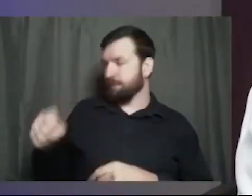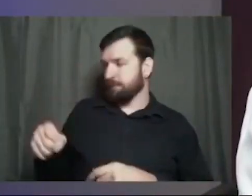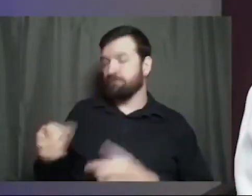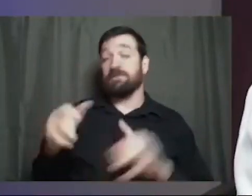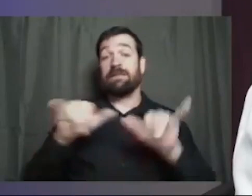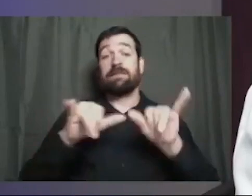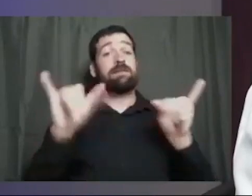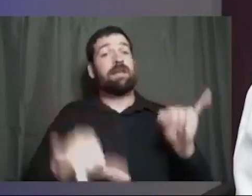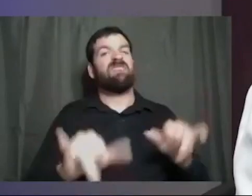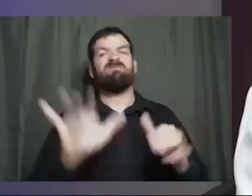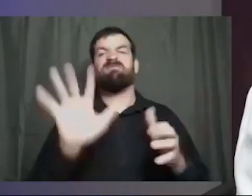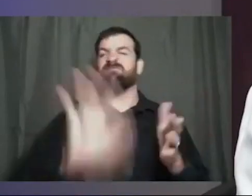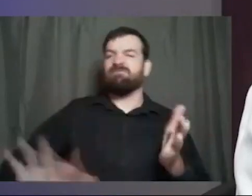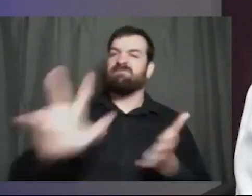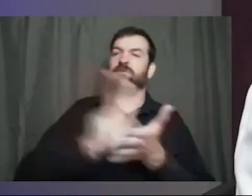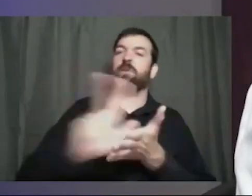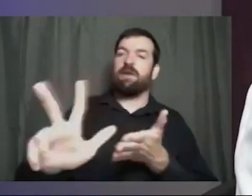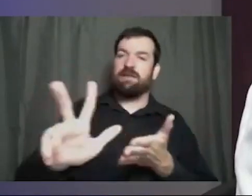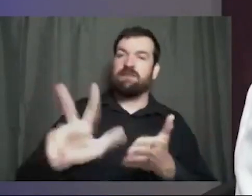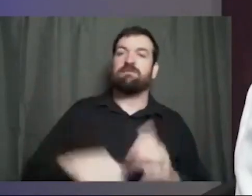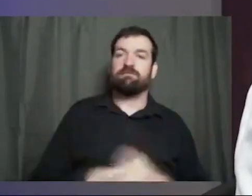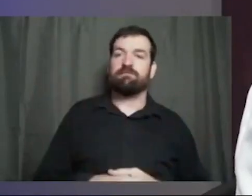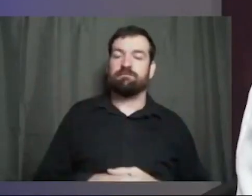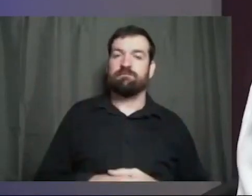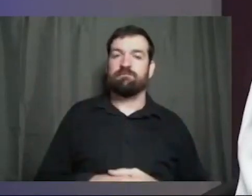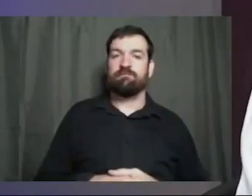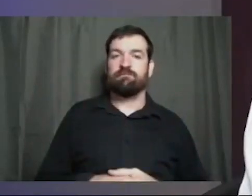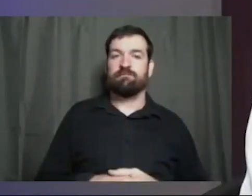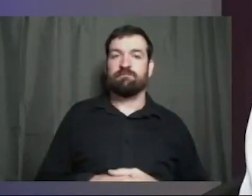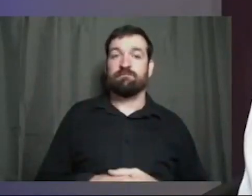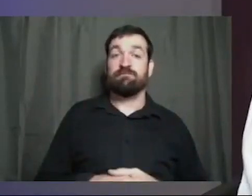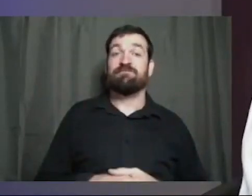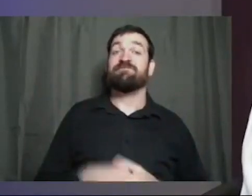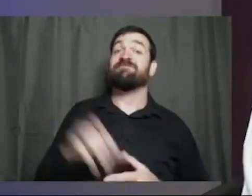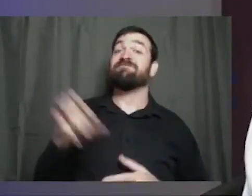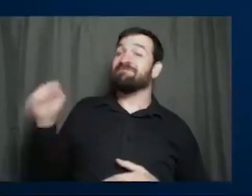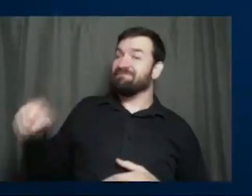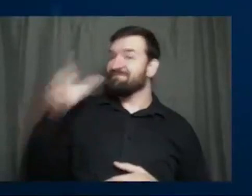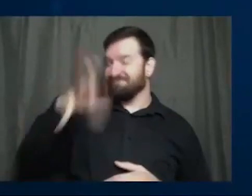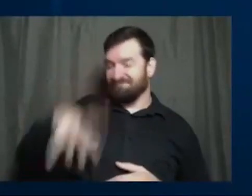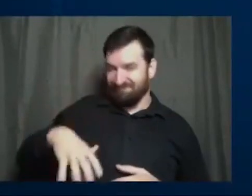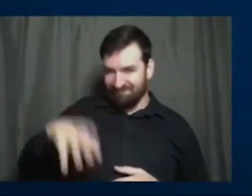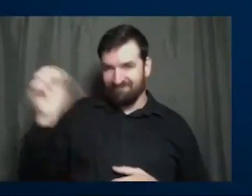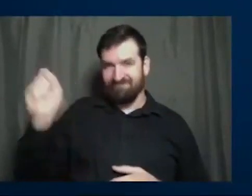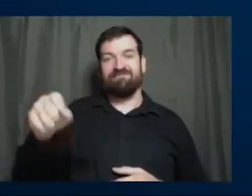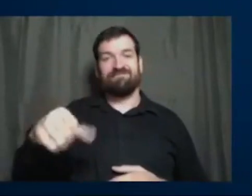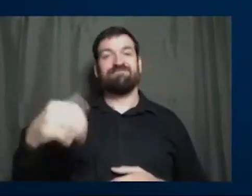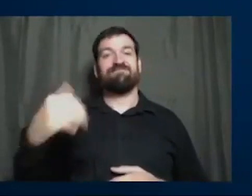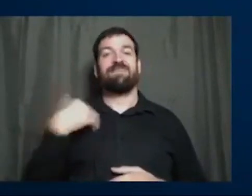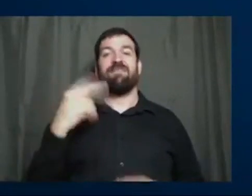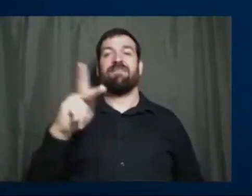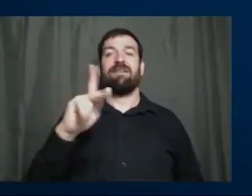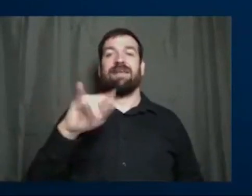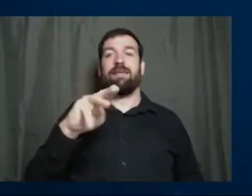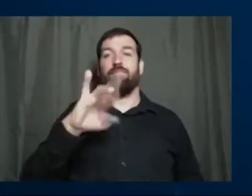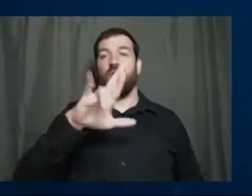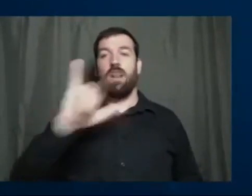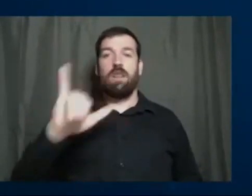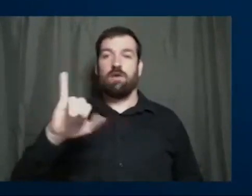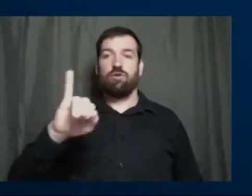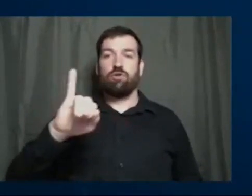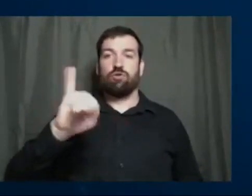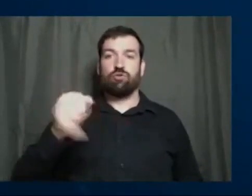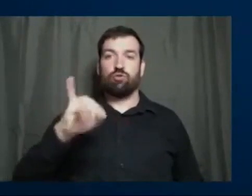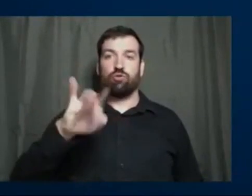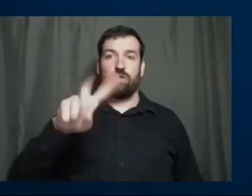3. Okay. And Jessica? Yes, ma'am. We do have Kimberly Jordan from 41. She wants to